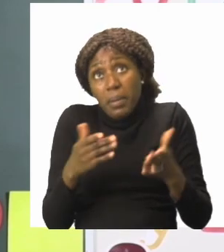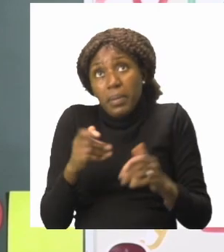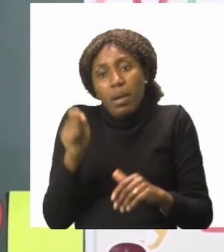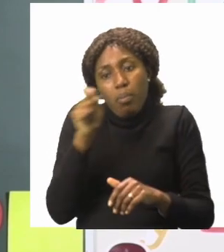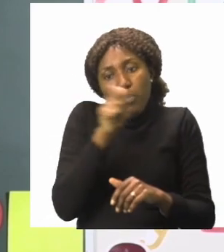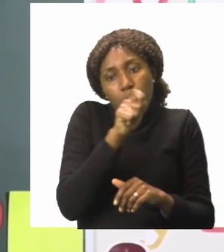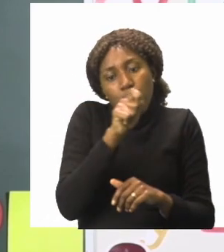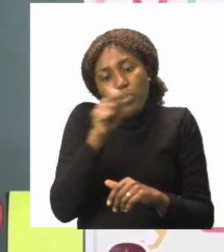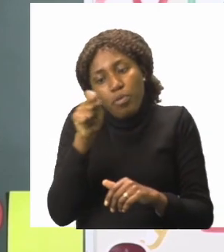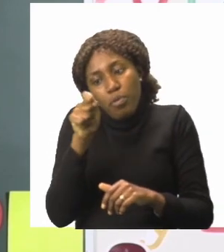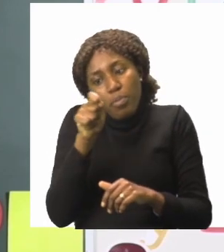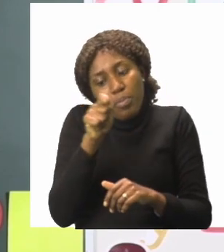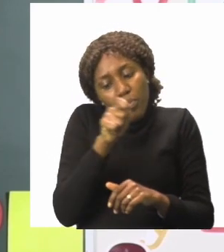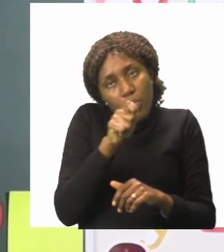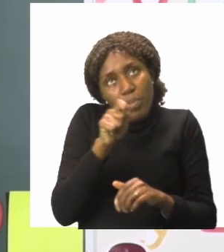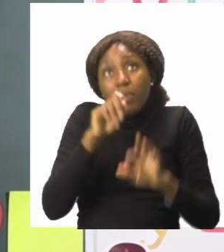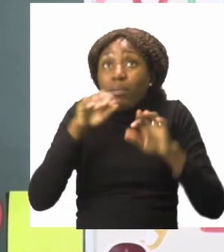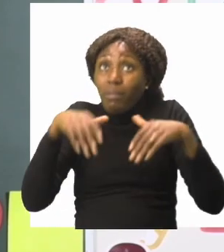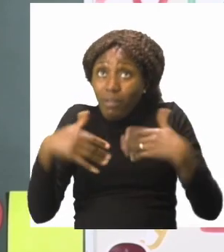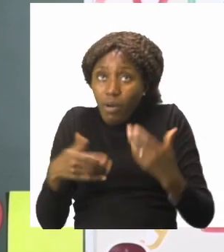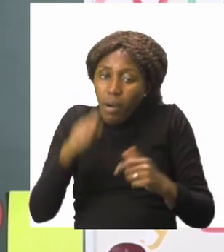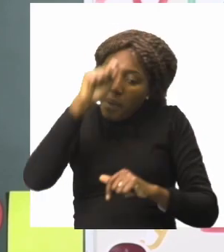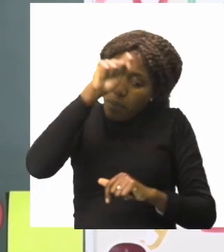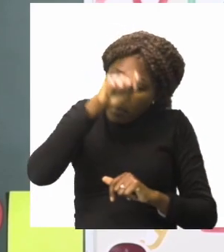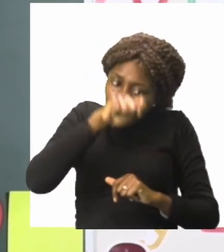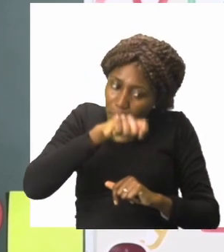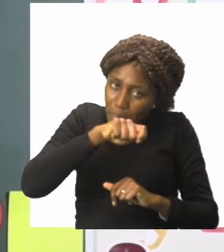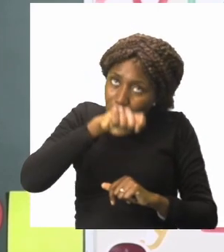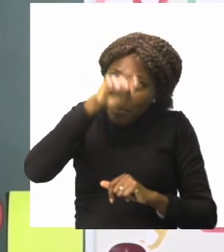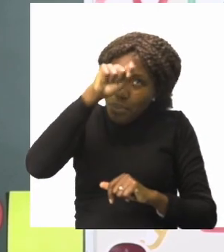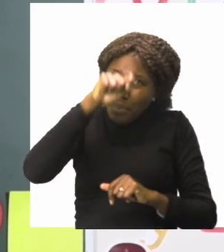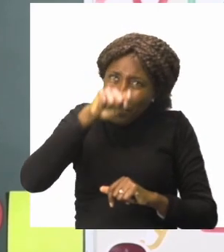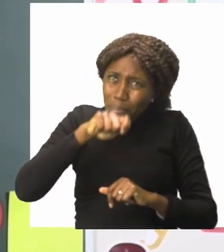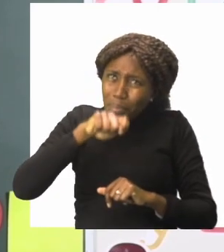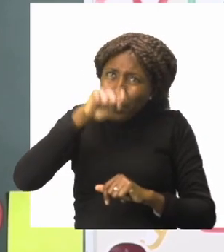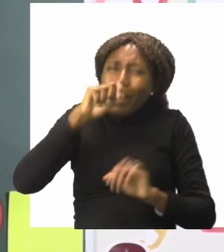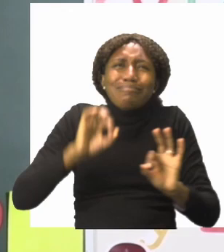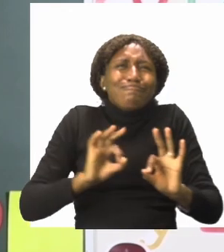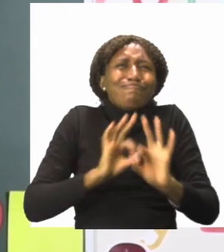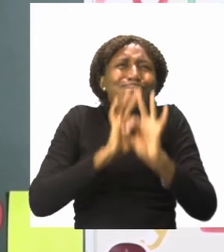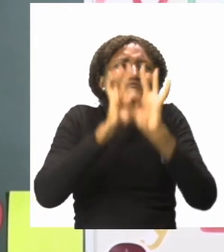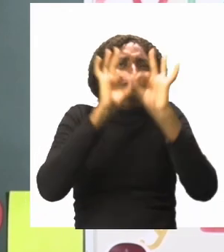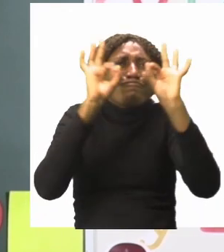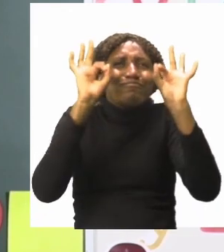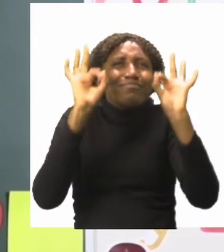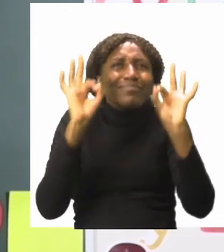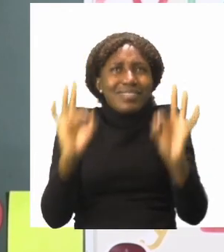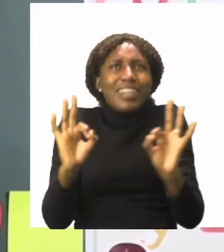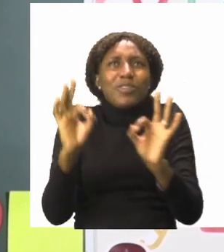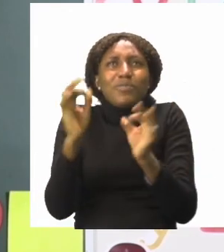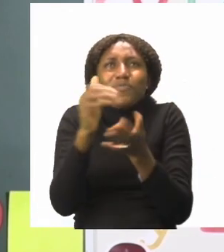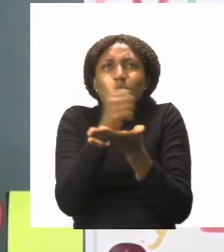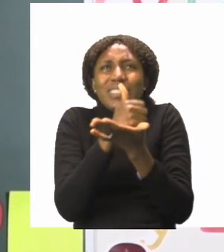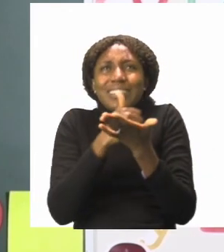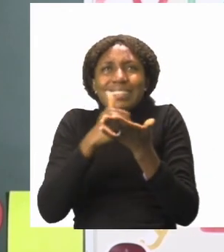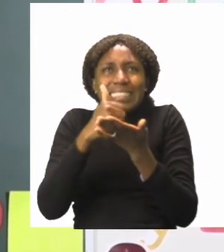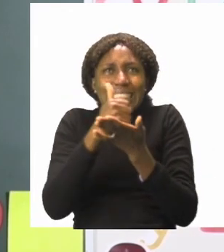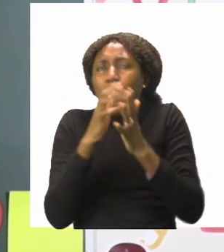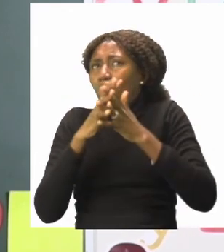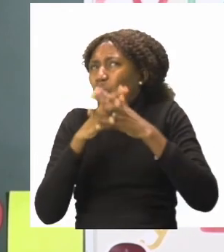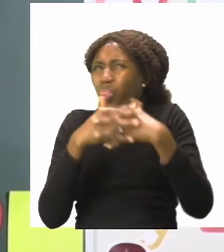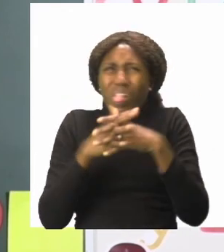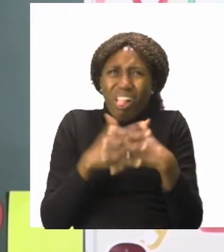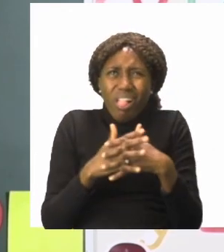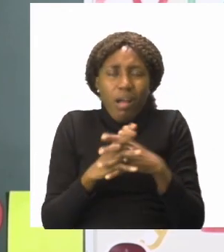and down or across. Make sure that you color inside the lines